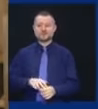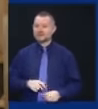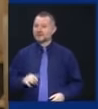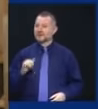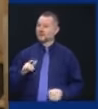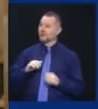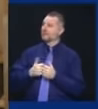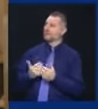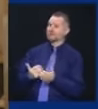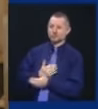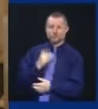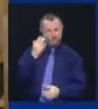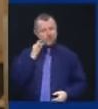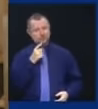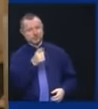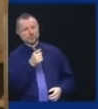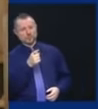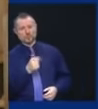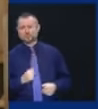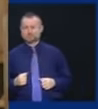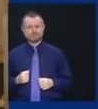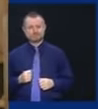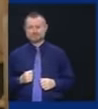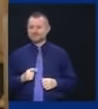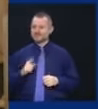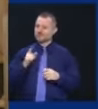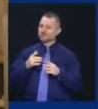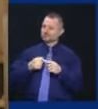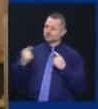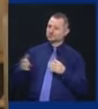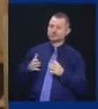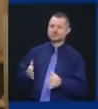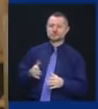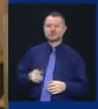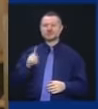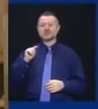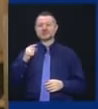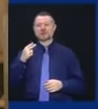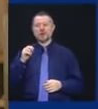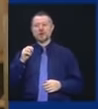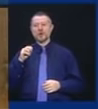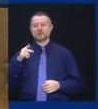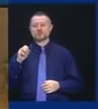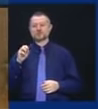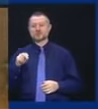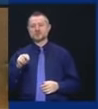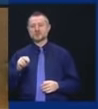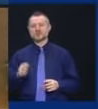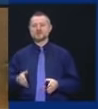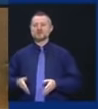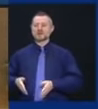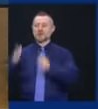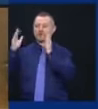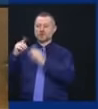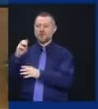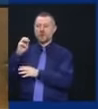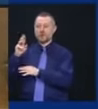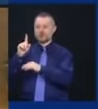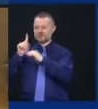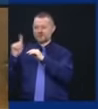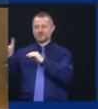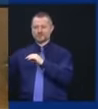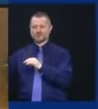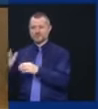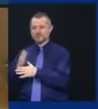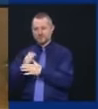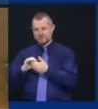it wouldn't be possible without you. And across the street, the Thompson Towers, housing towers, is a partnership between our state and you